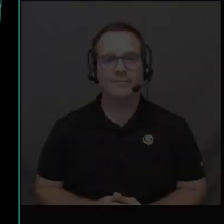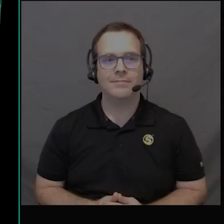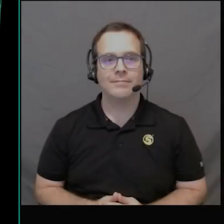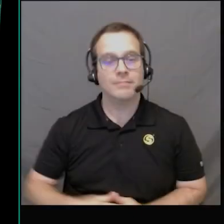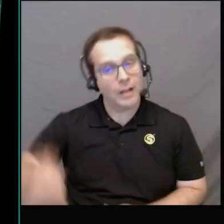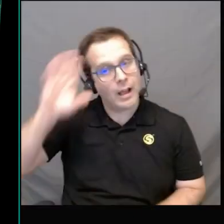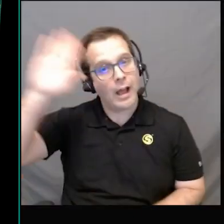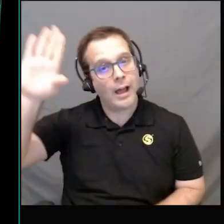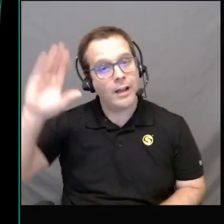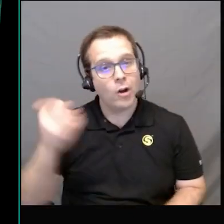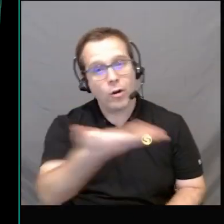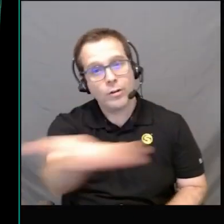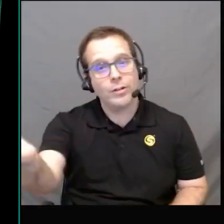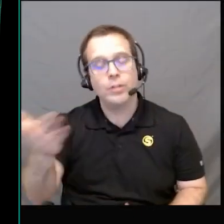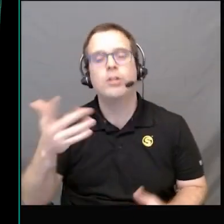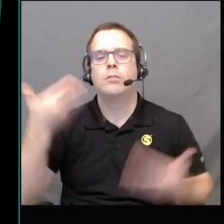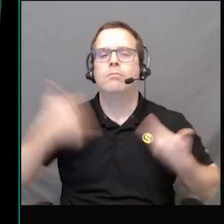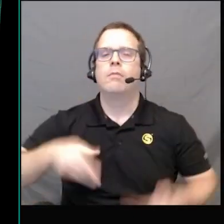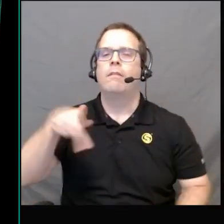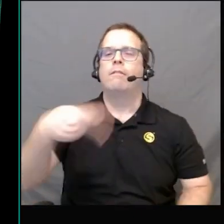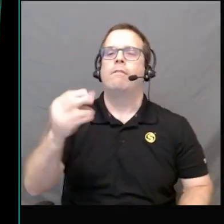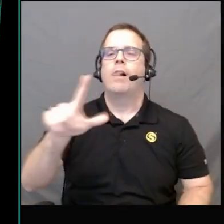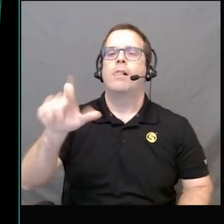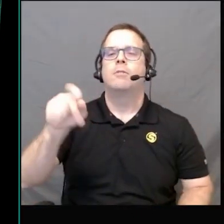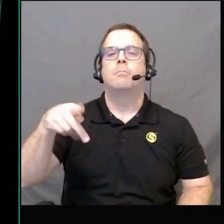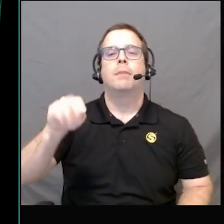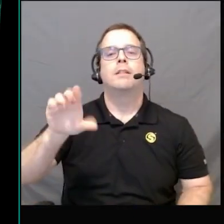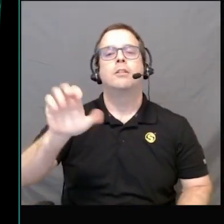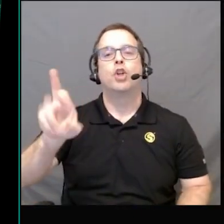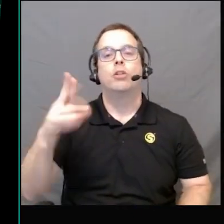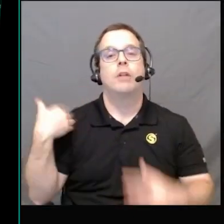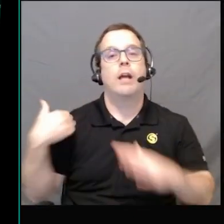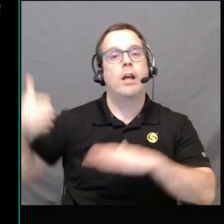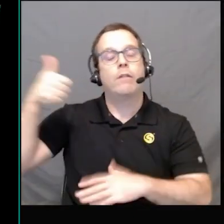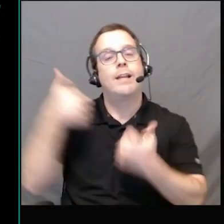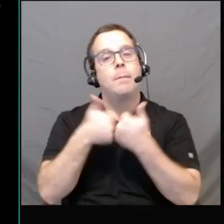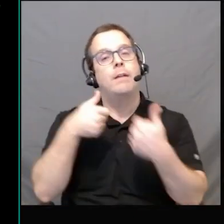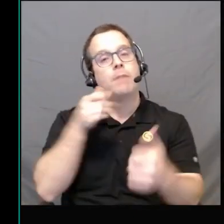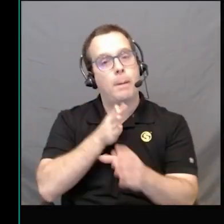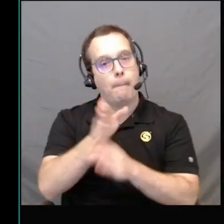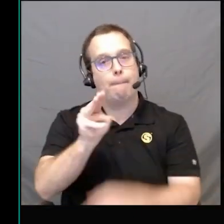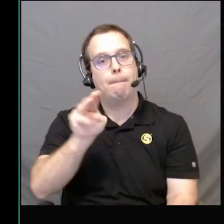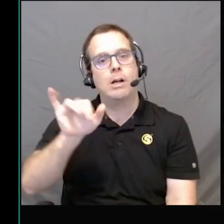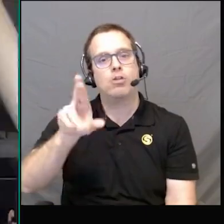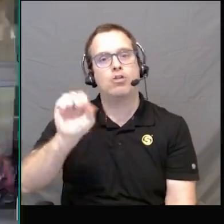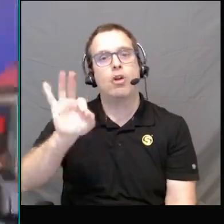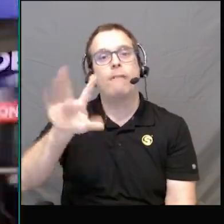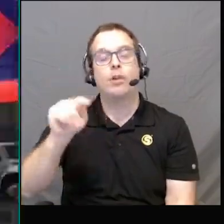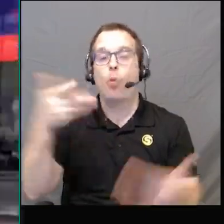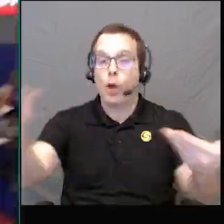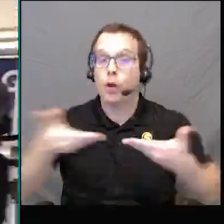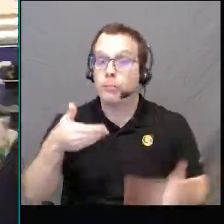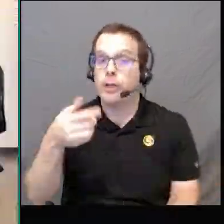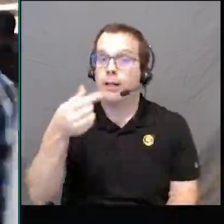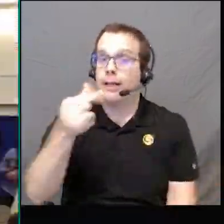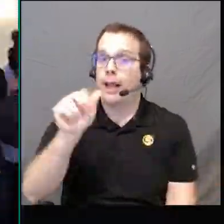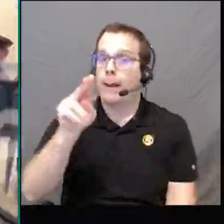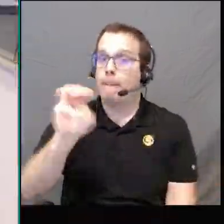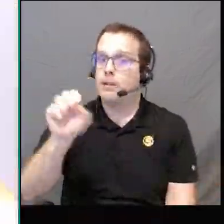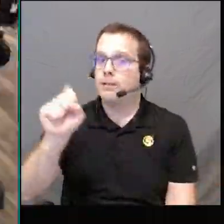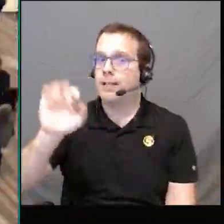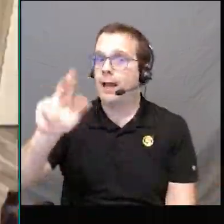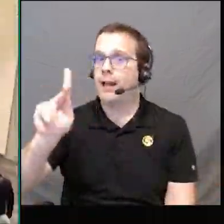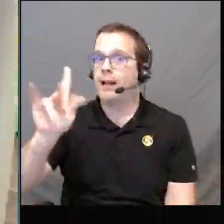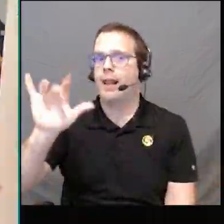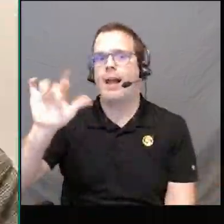Hi, everyone. This is Phil Spencer, head of gaming at Microsoft, and welcome to GameStack Live. You know, we'd normally be doing this